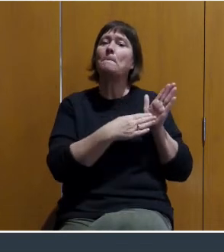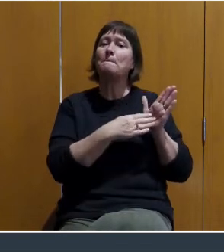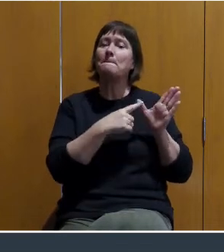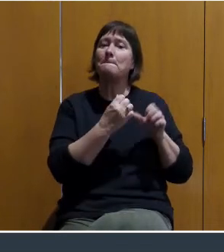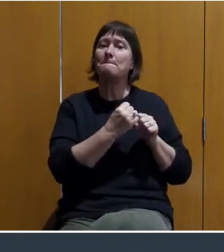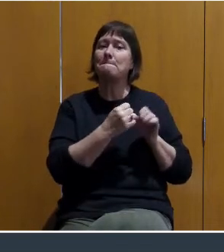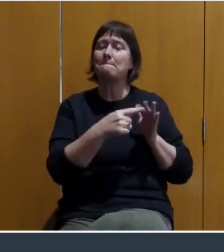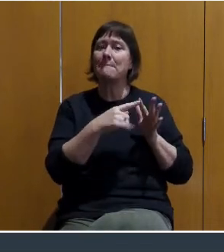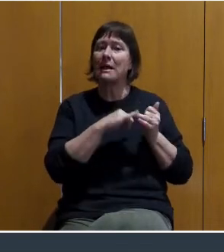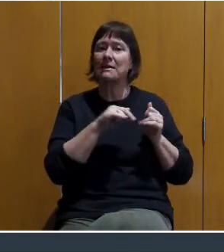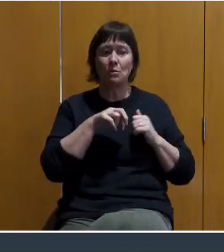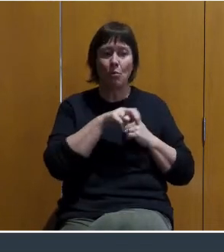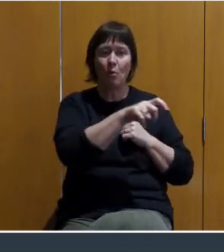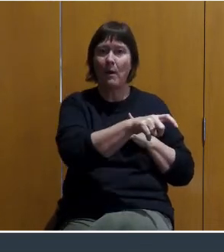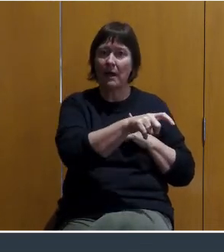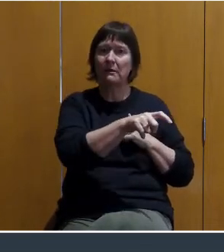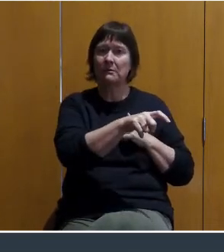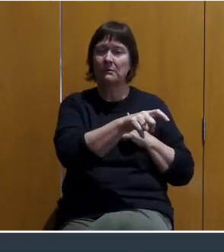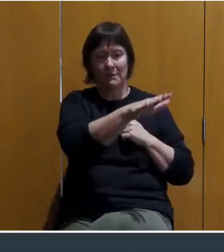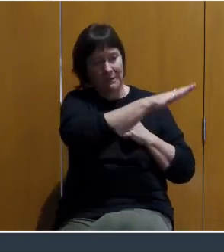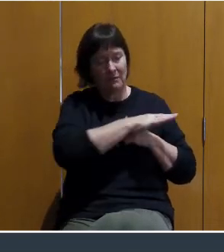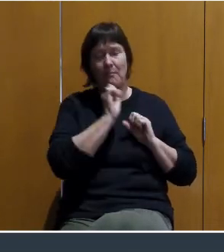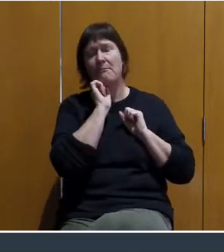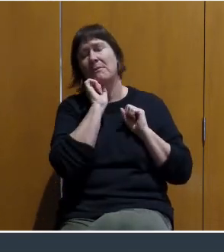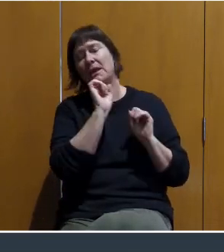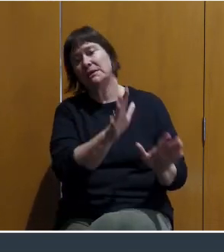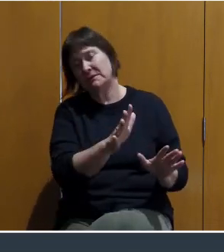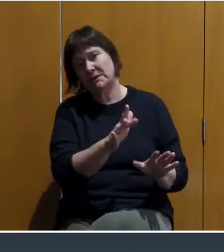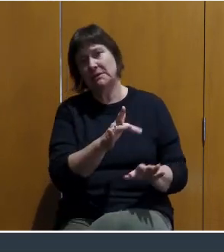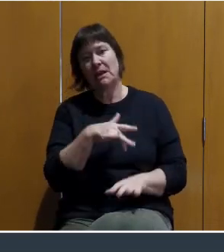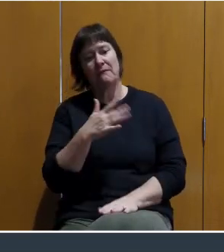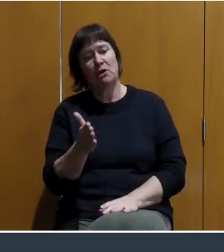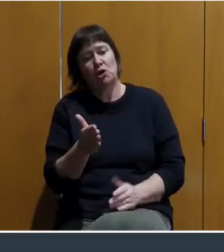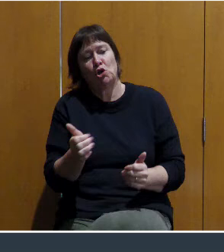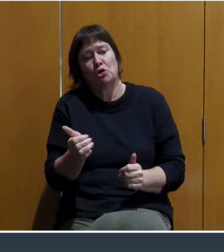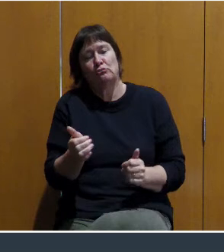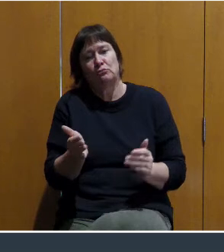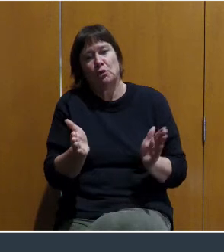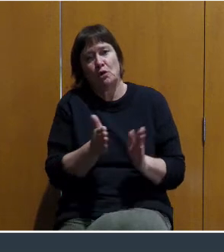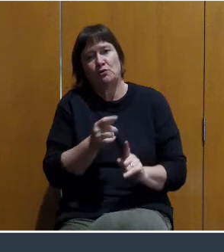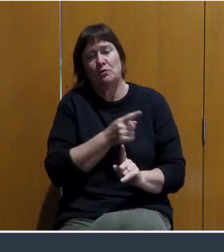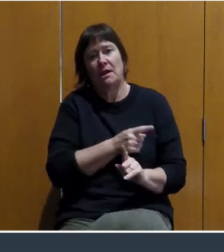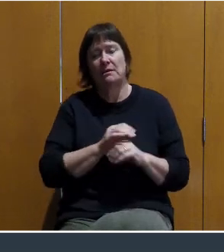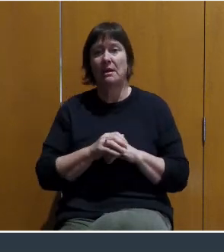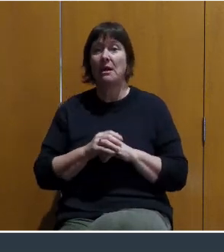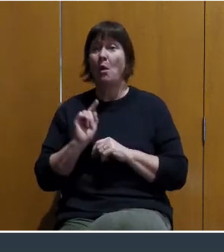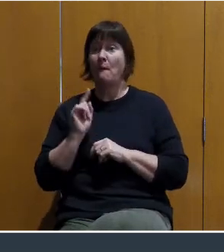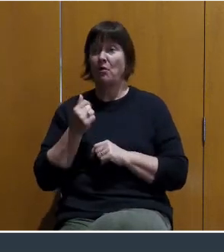an absolutely magnificent area. Anyway, firstly, congratulations to Council on